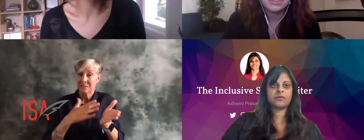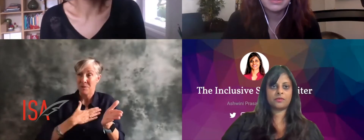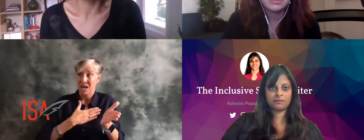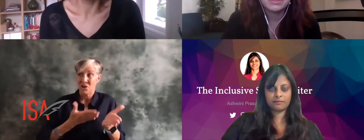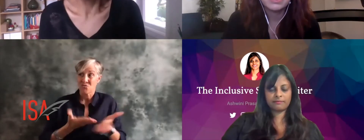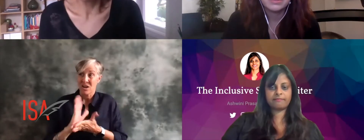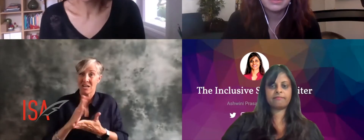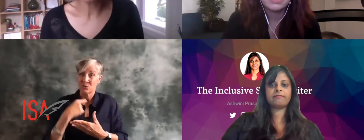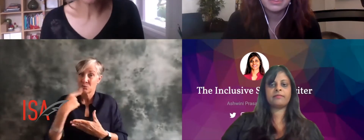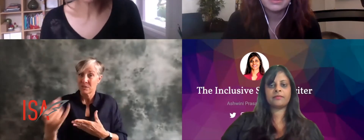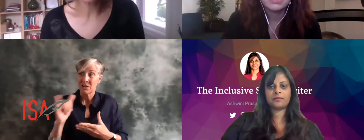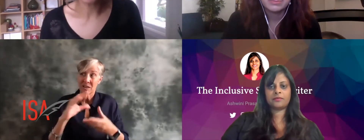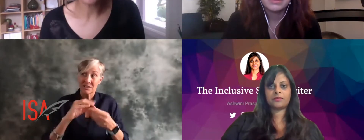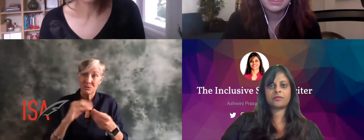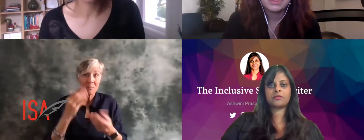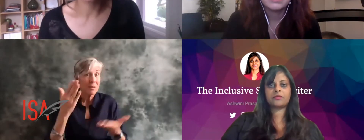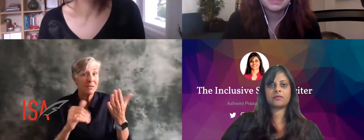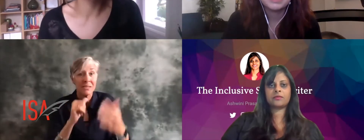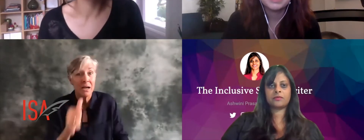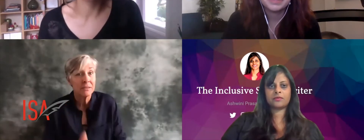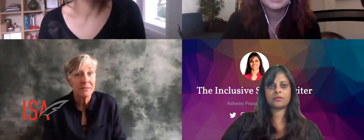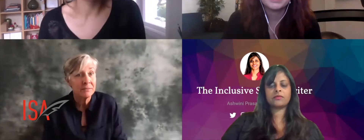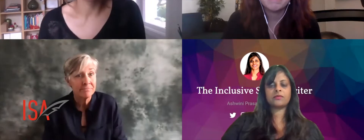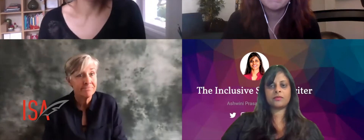telling? You might not be.